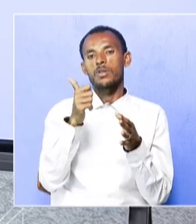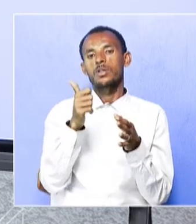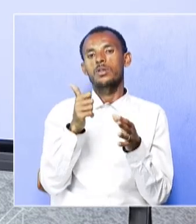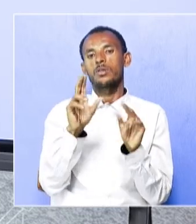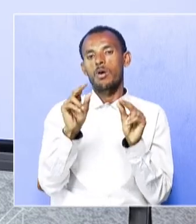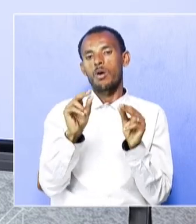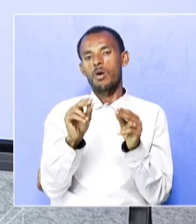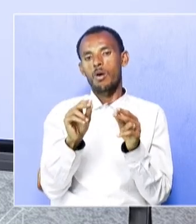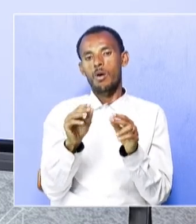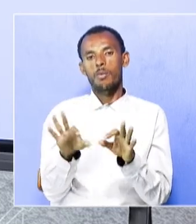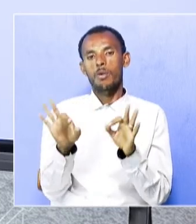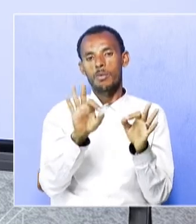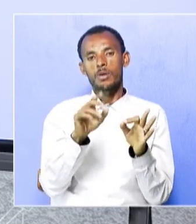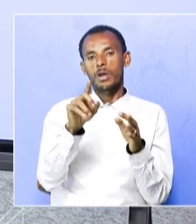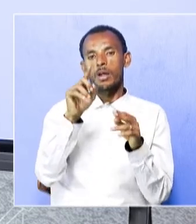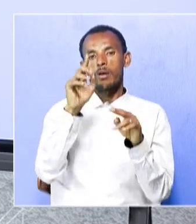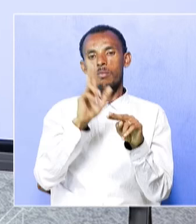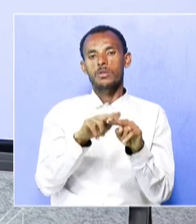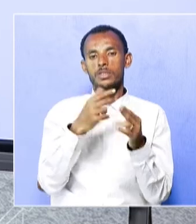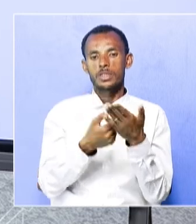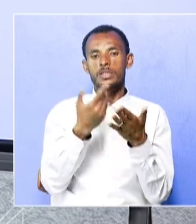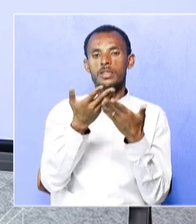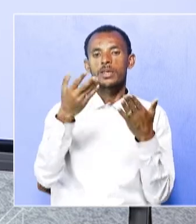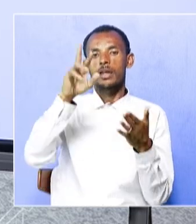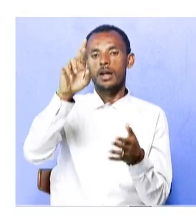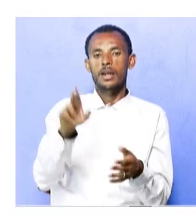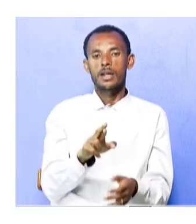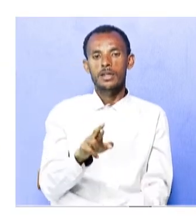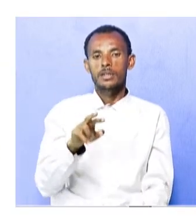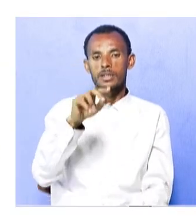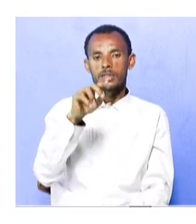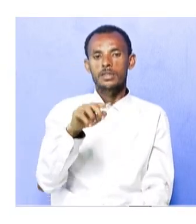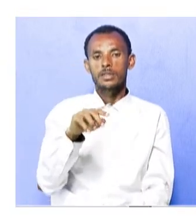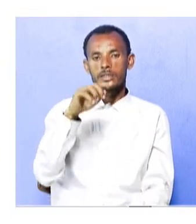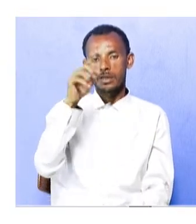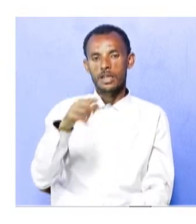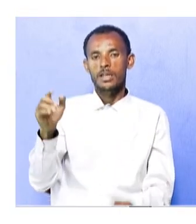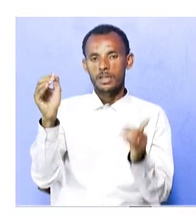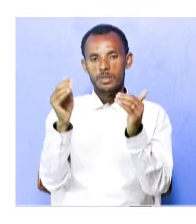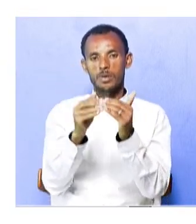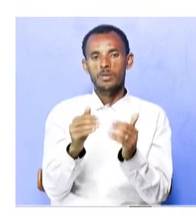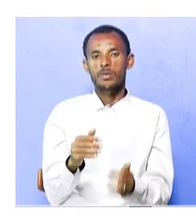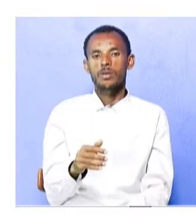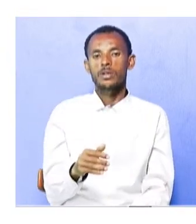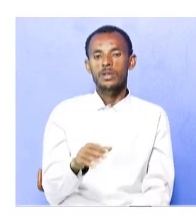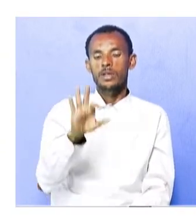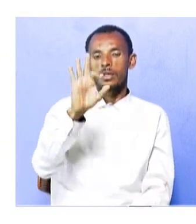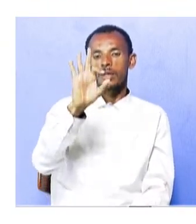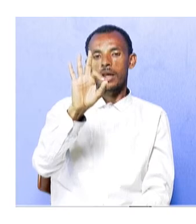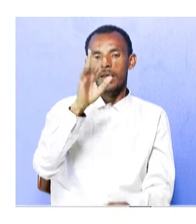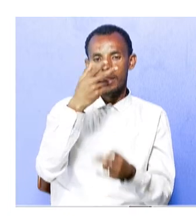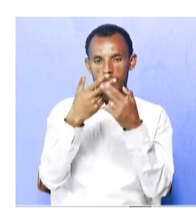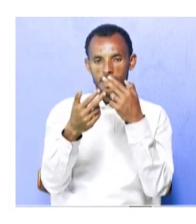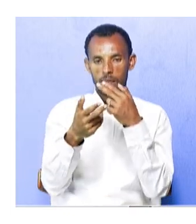can directly put this thing in the radical. So Z becomes in the radical 9